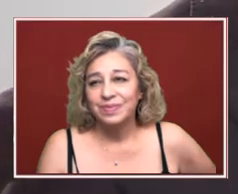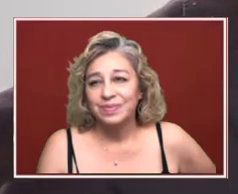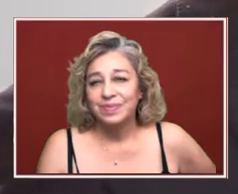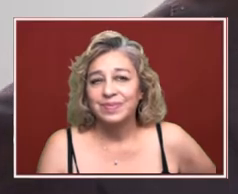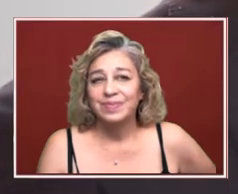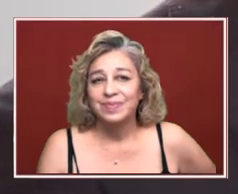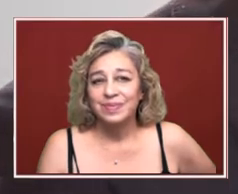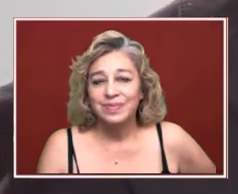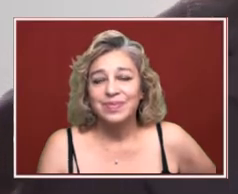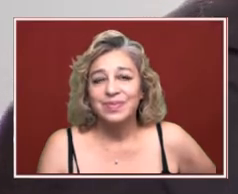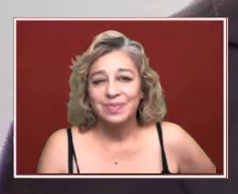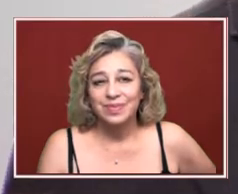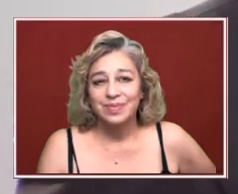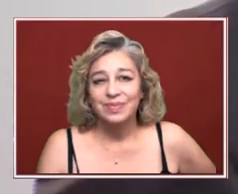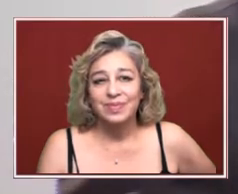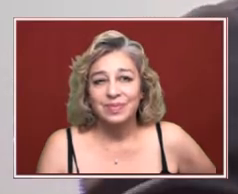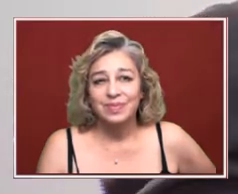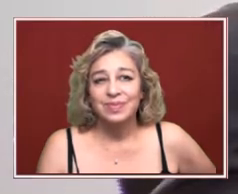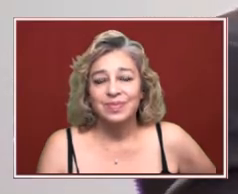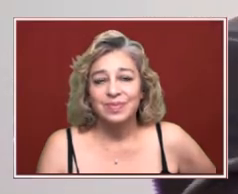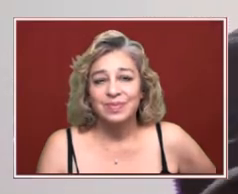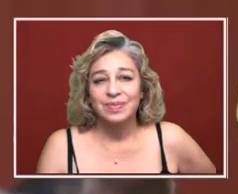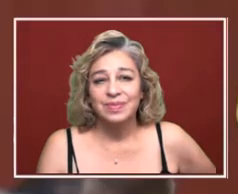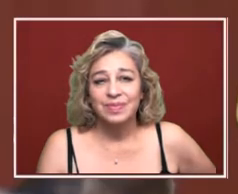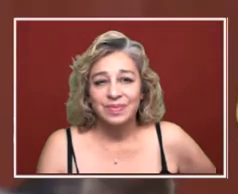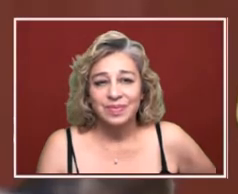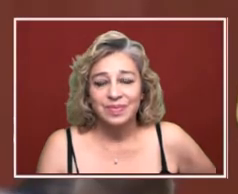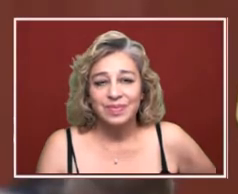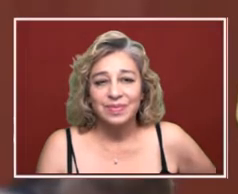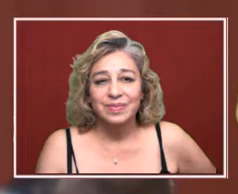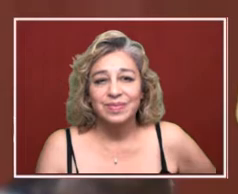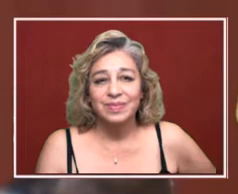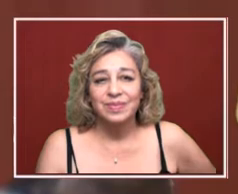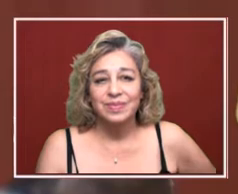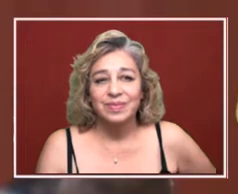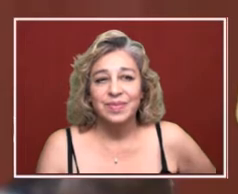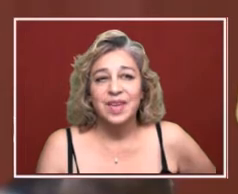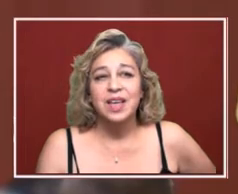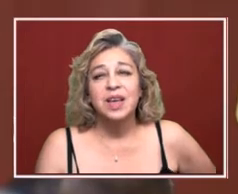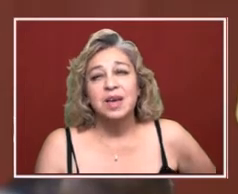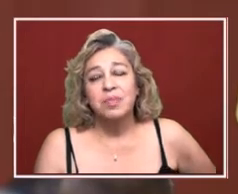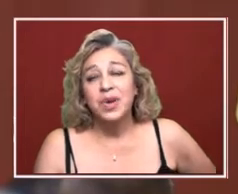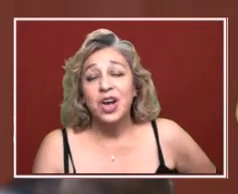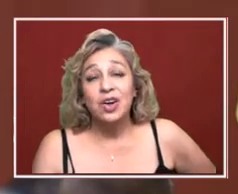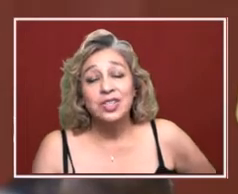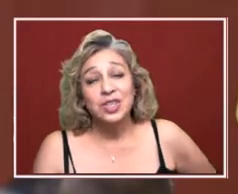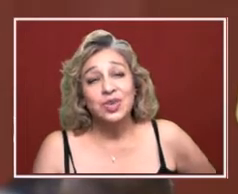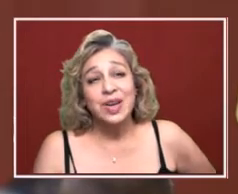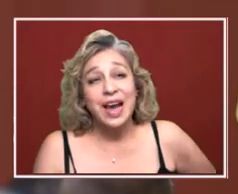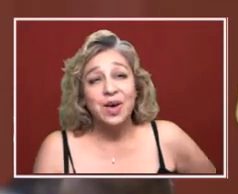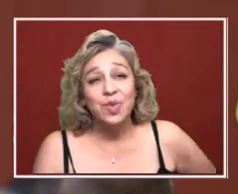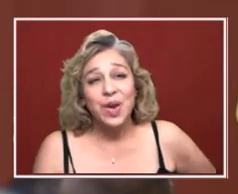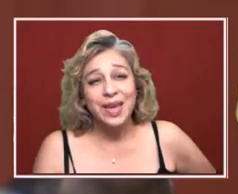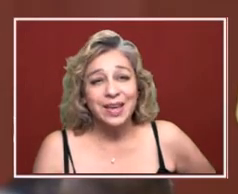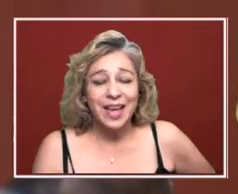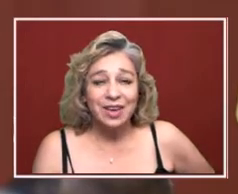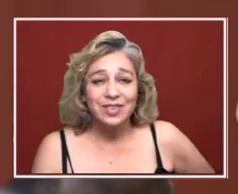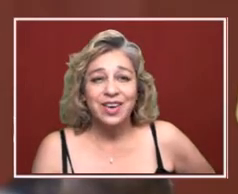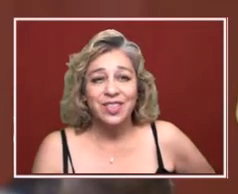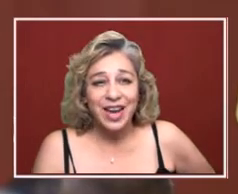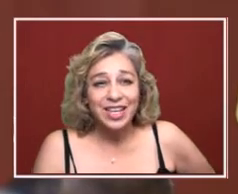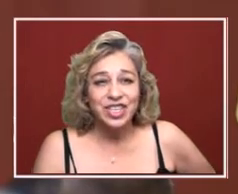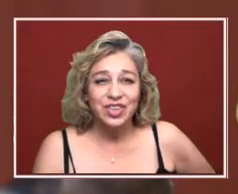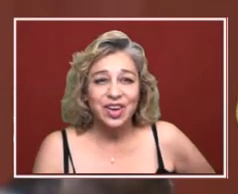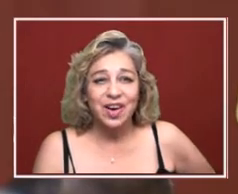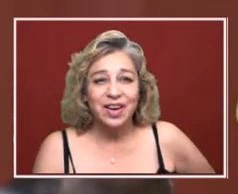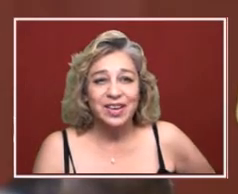ya se cuenta con la Guardia Nacional. But also now we can count on